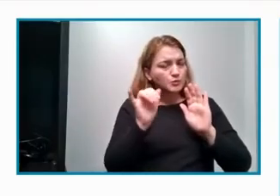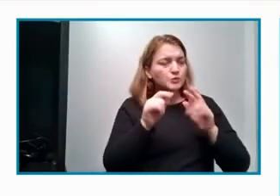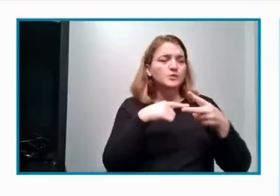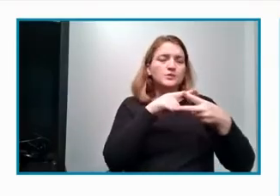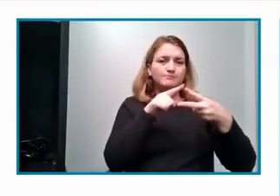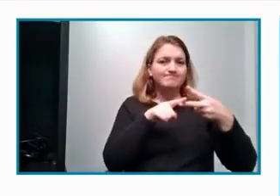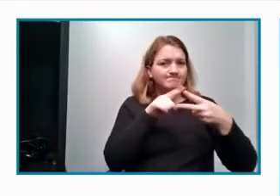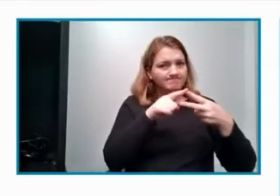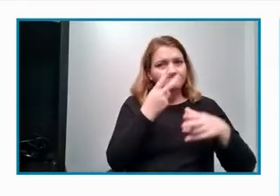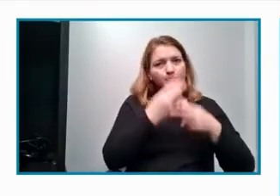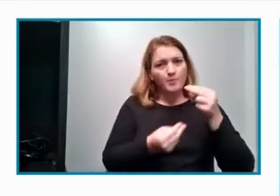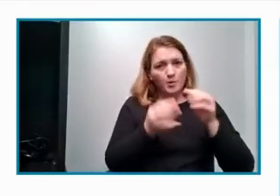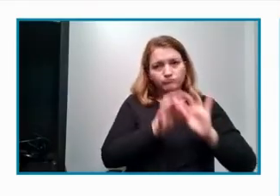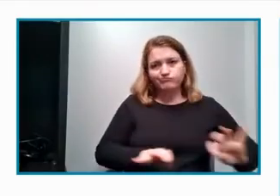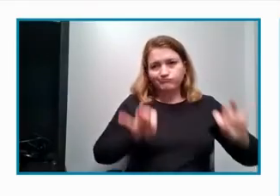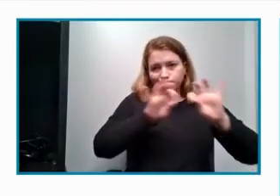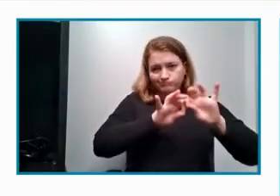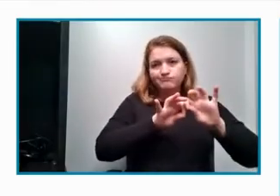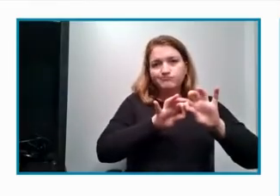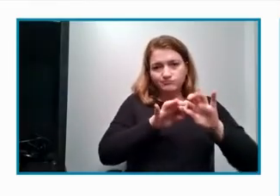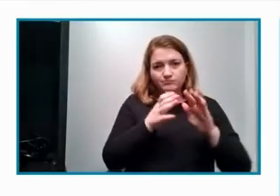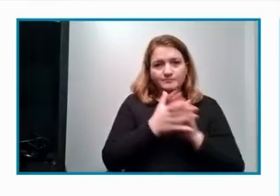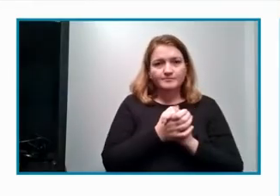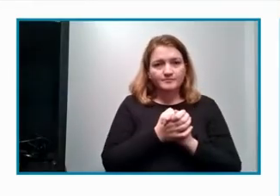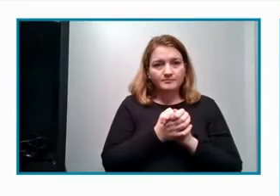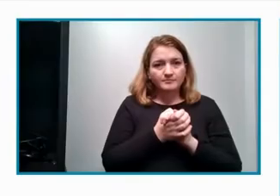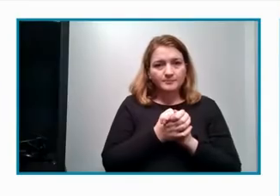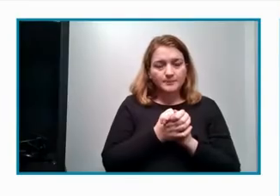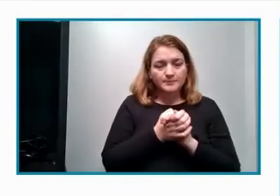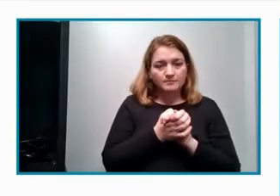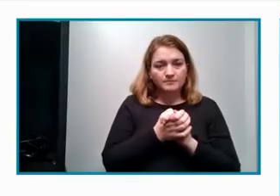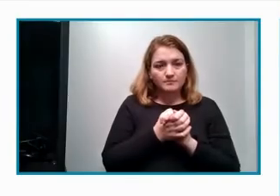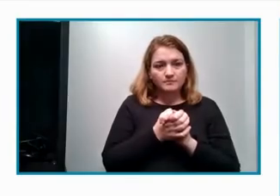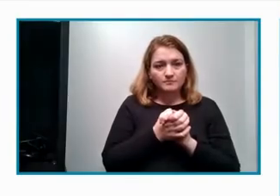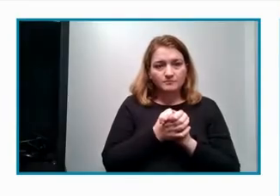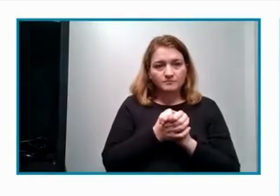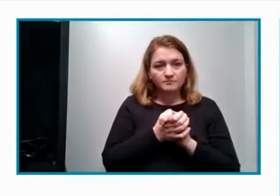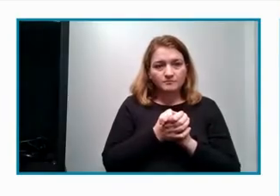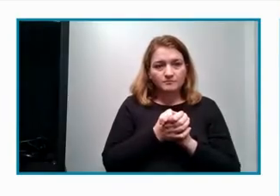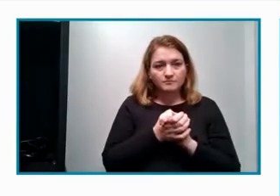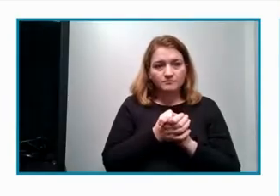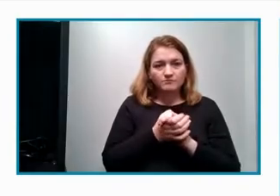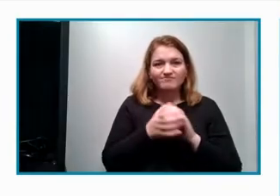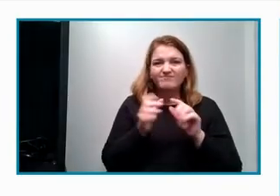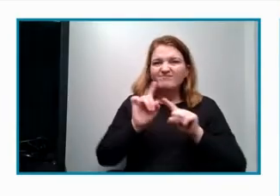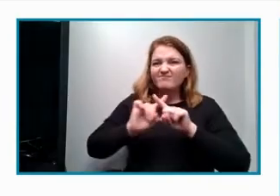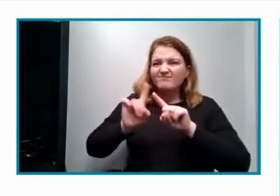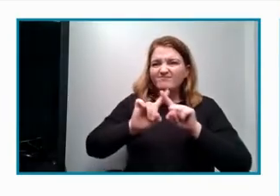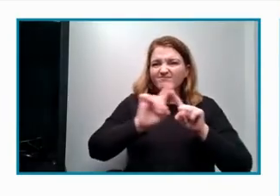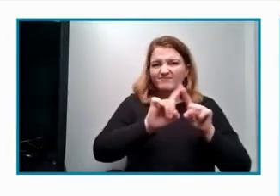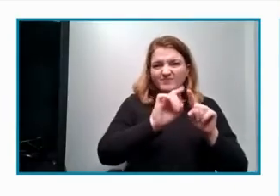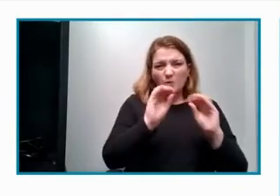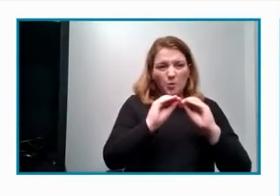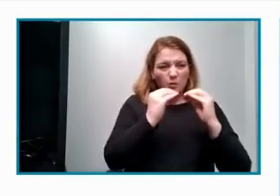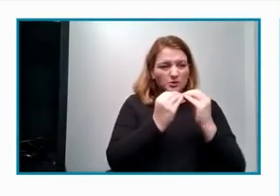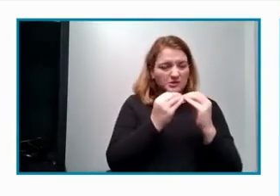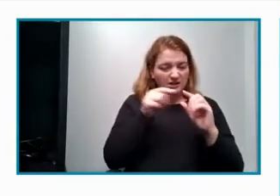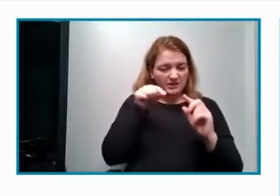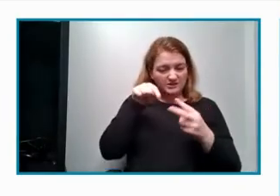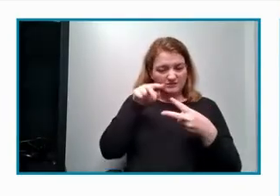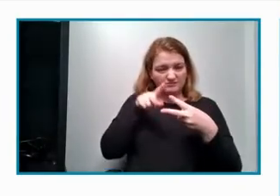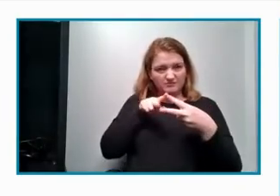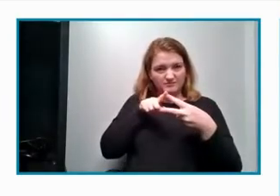thank you. And, each of these organizations on that note included